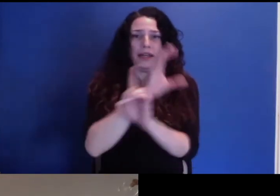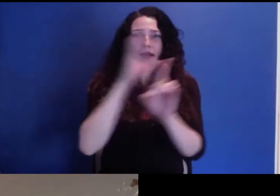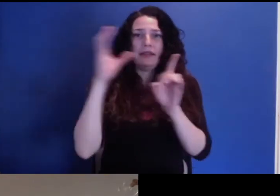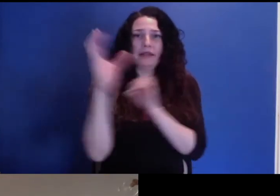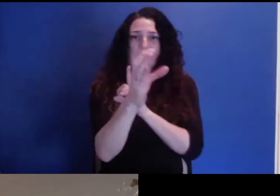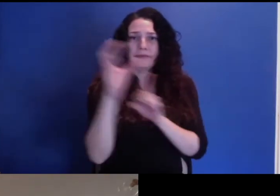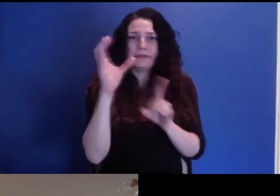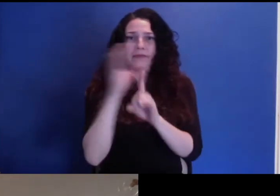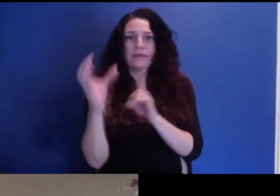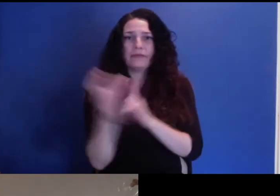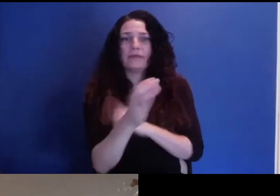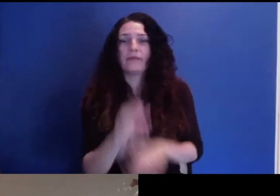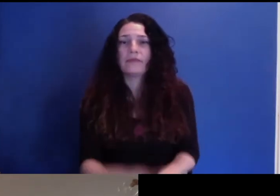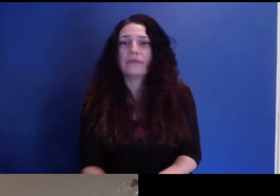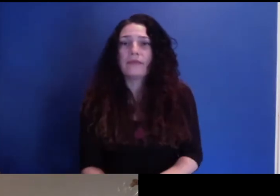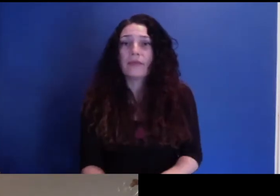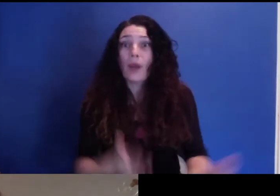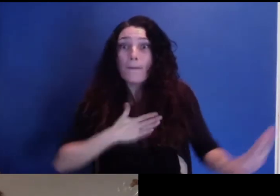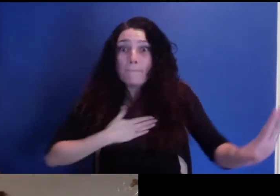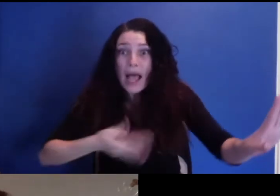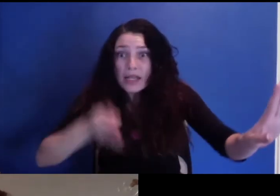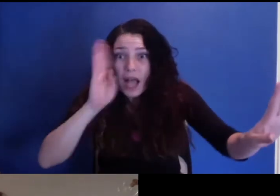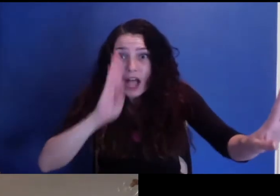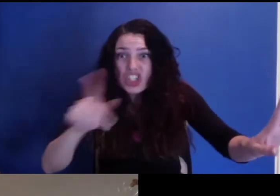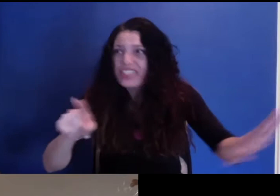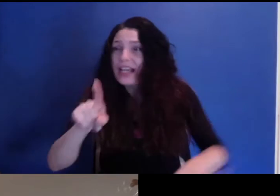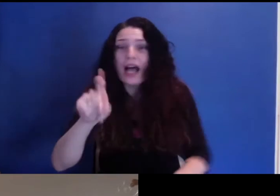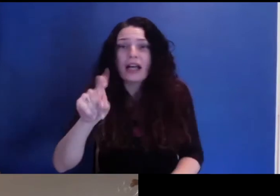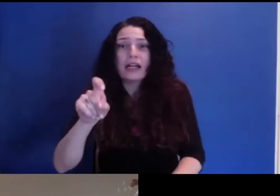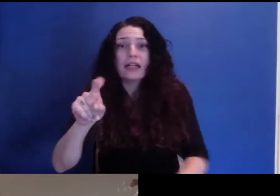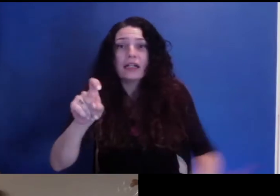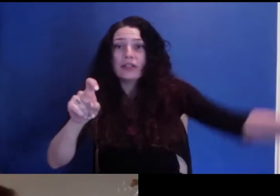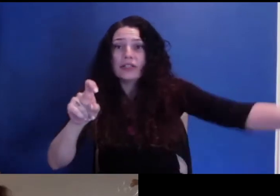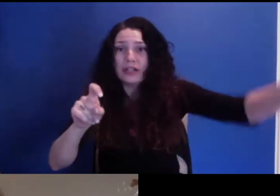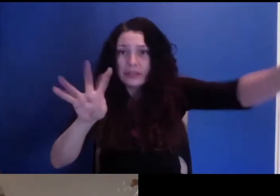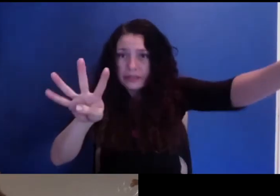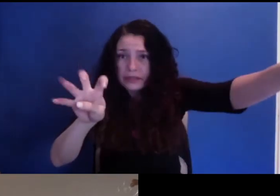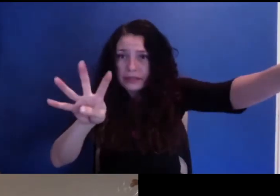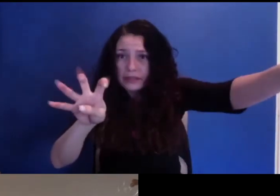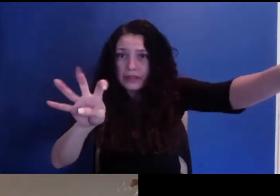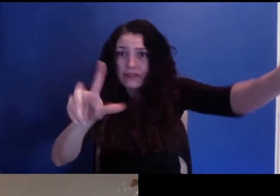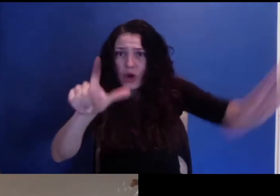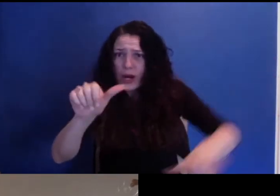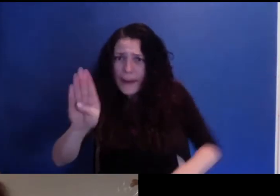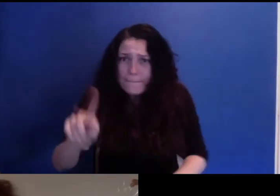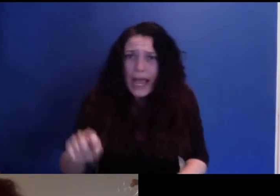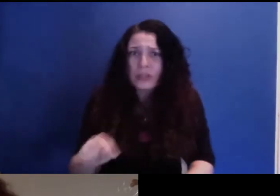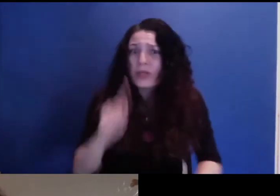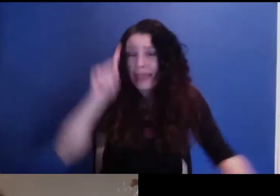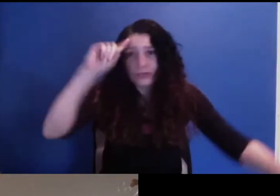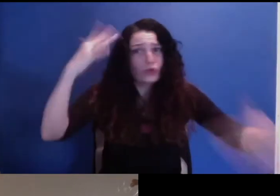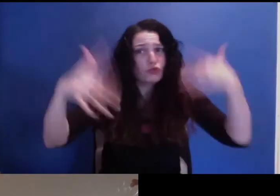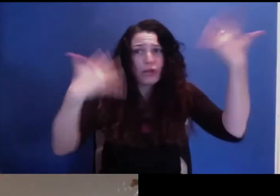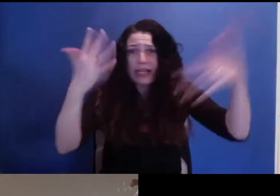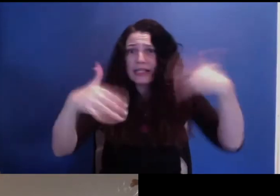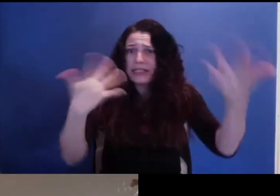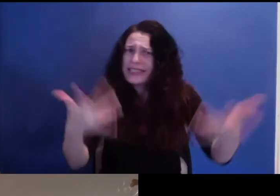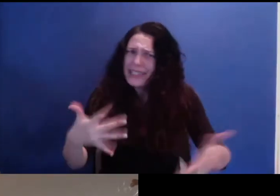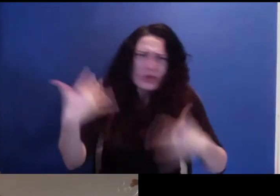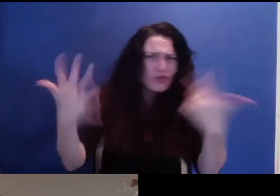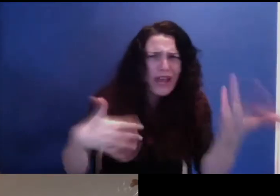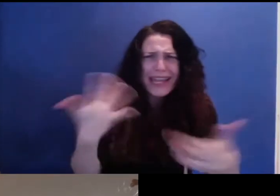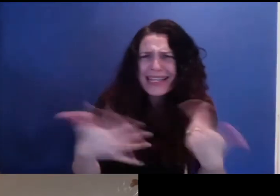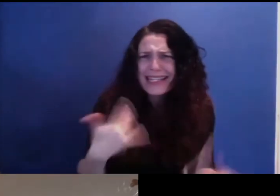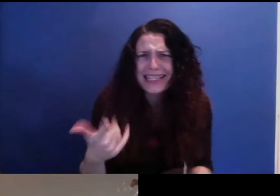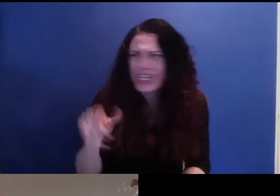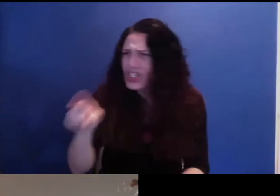They were like, oh my God, she's like 140 pounds and she has sex and she tells it like it is. That's crazy. Women are funny, crazy. So